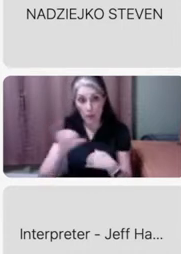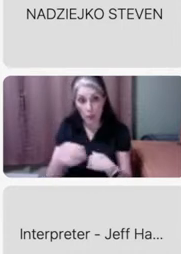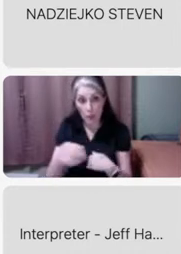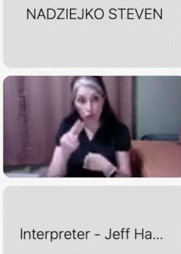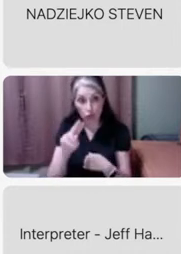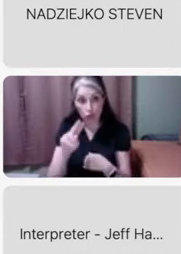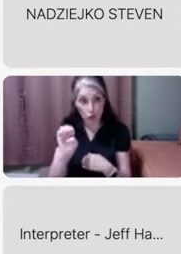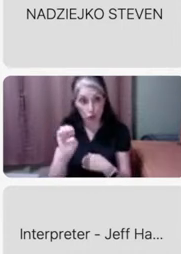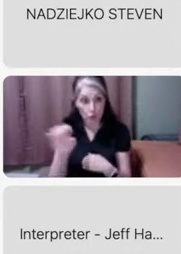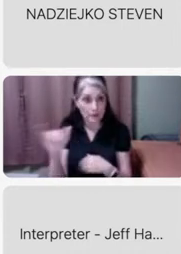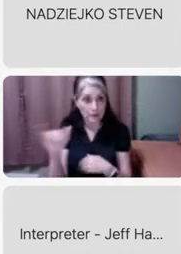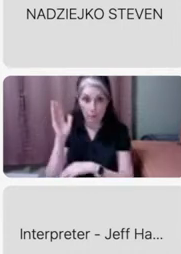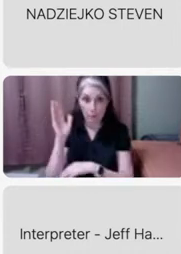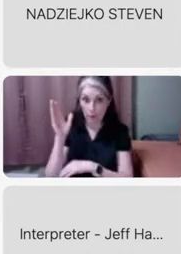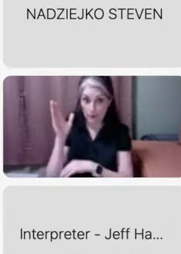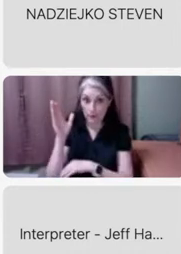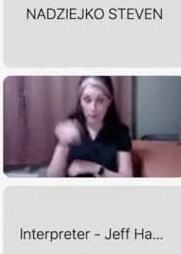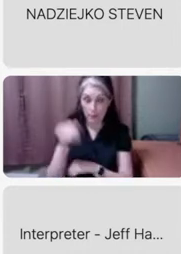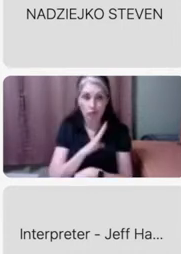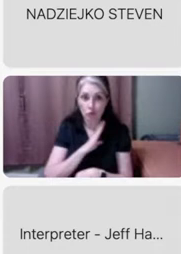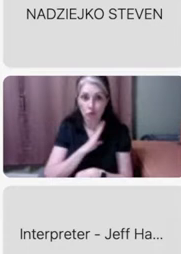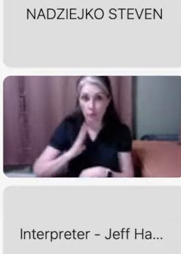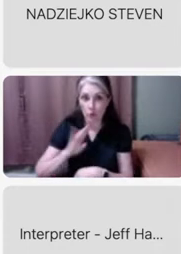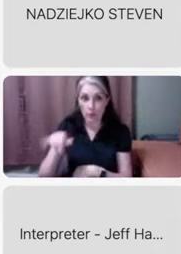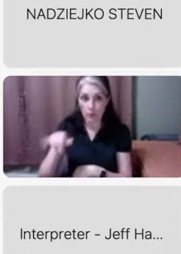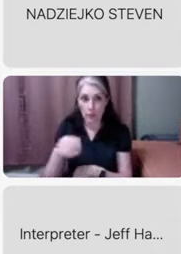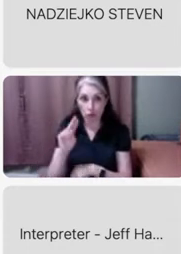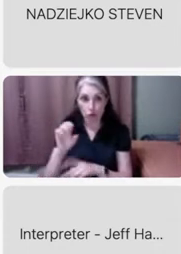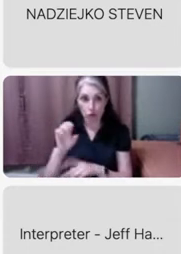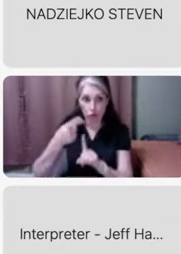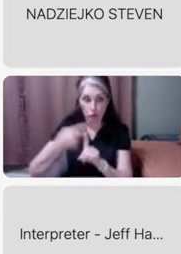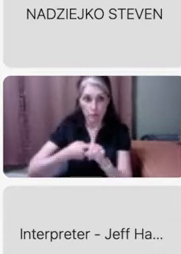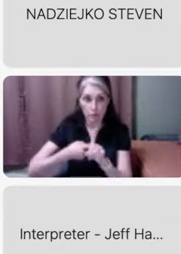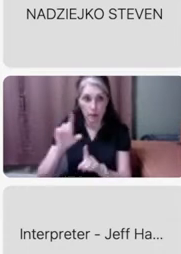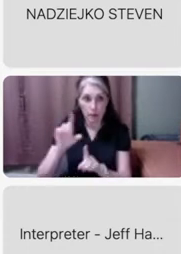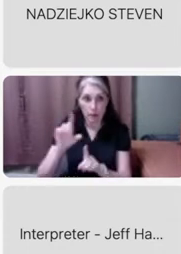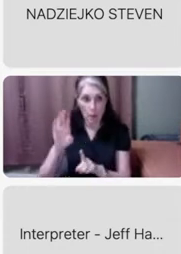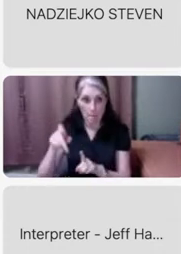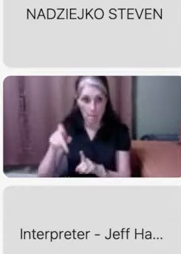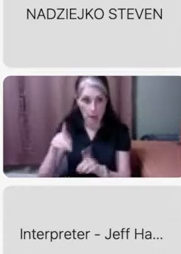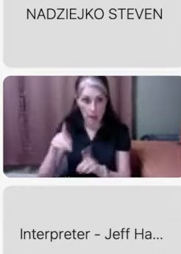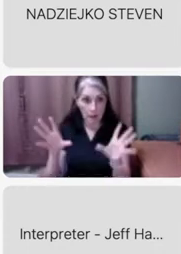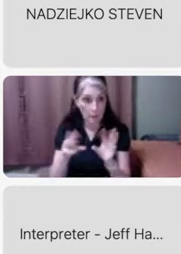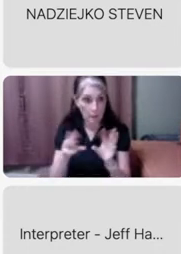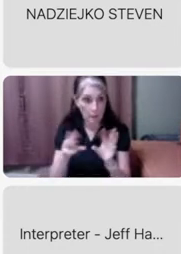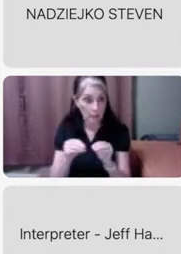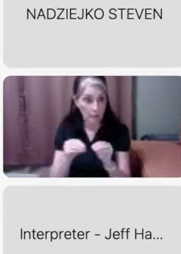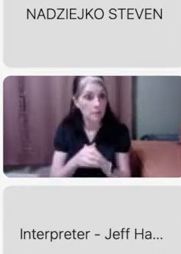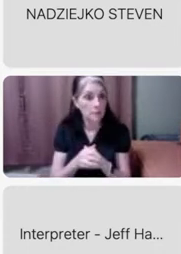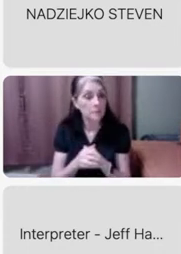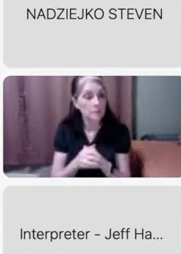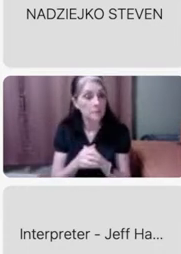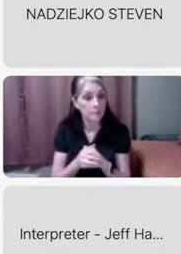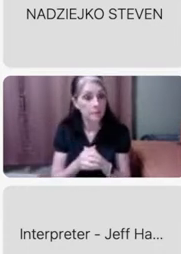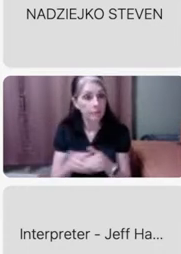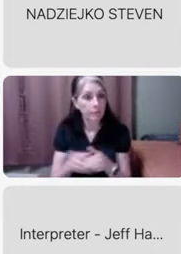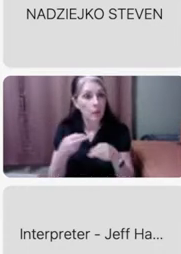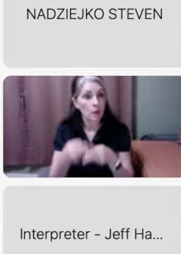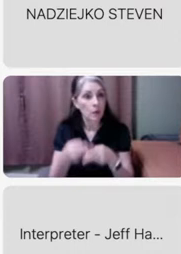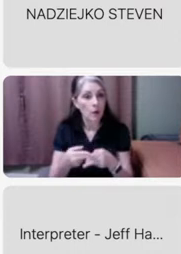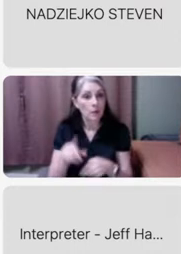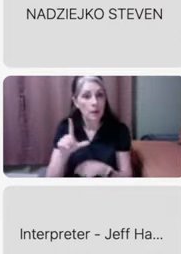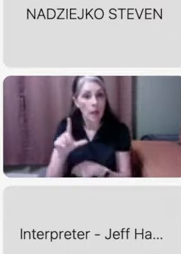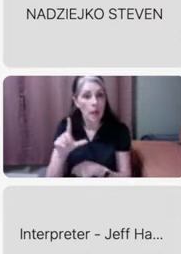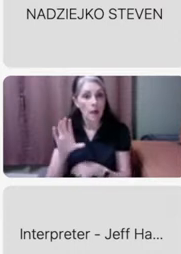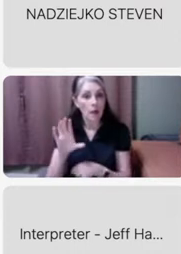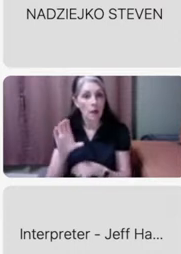make to the board in june to our committees which uh on what we're calling all pack on may 9th